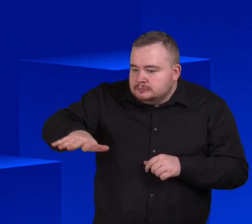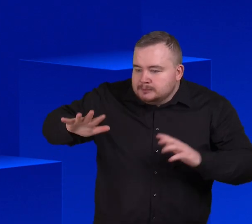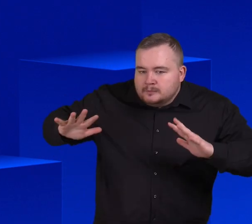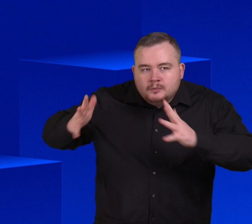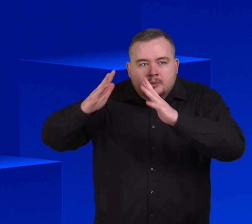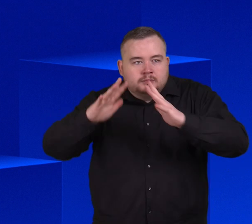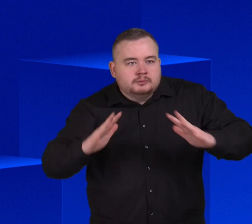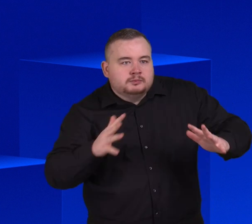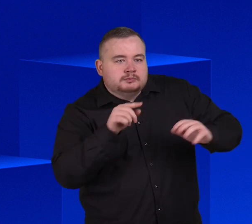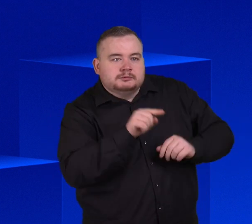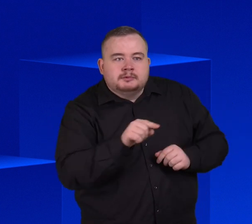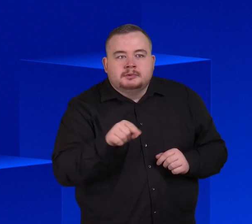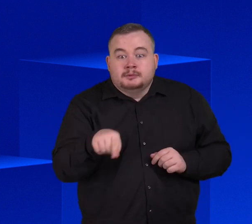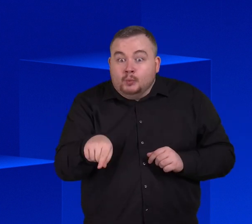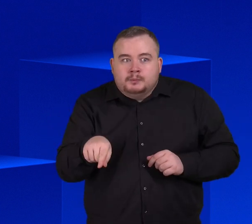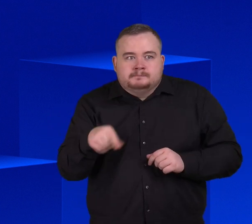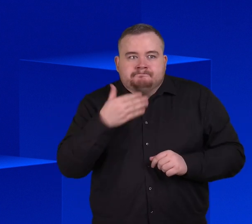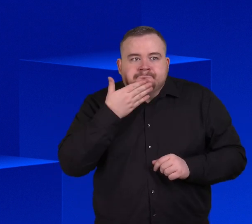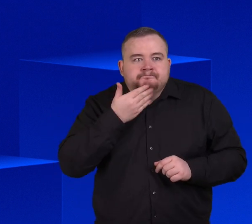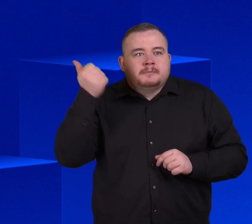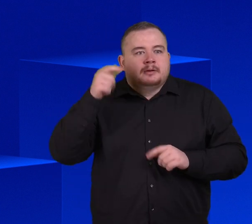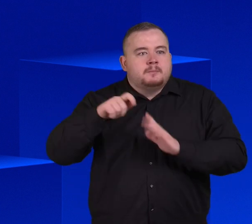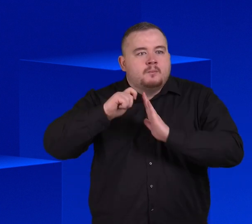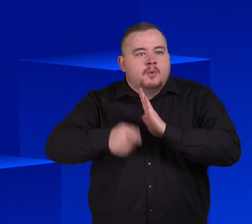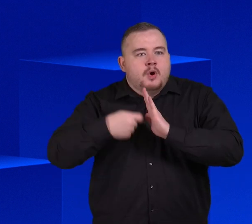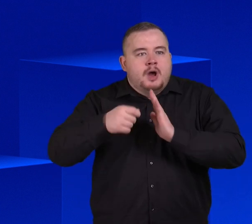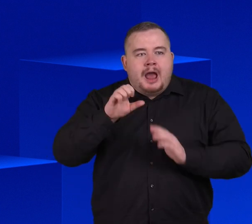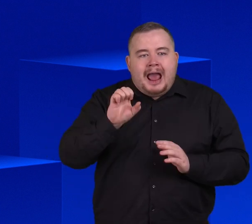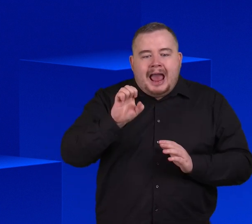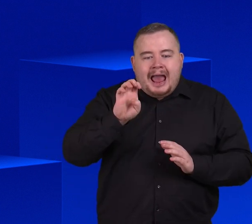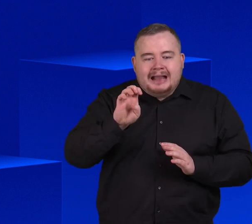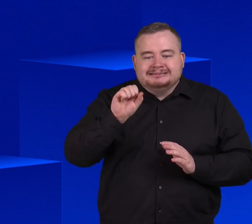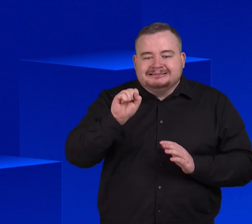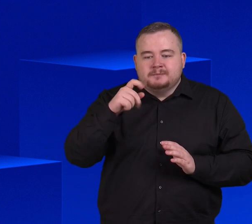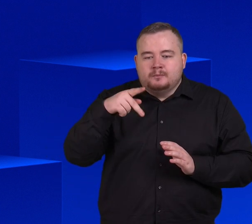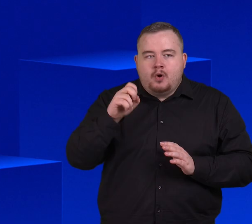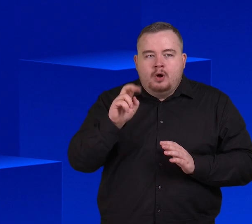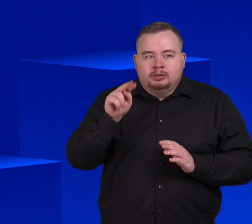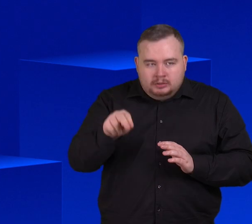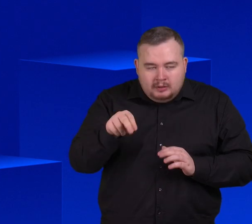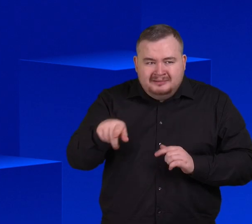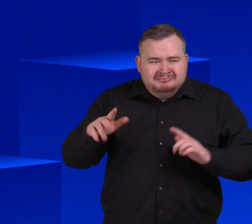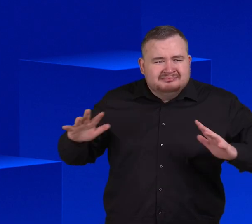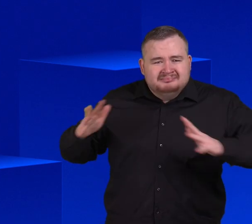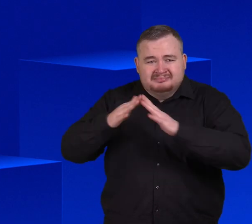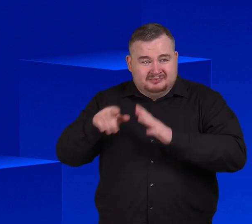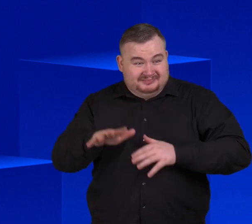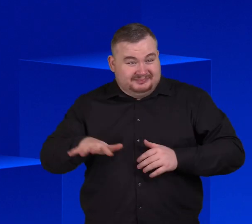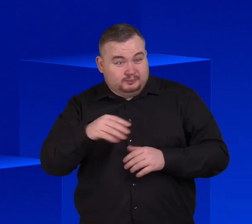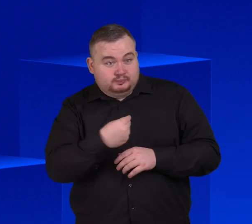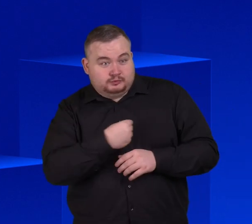Poland, and some part of Poland actually is coherent with this concept of